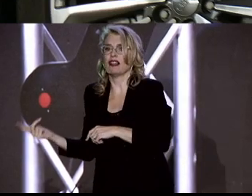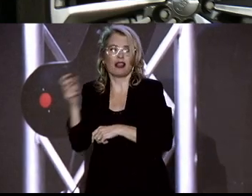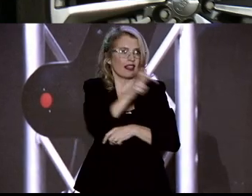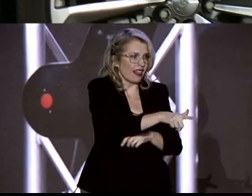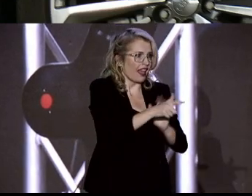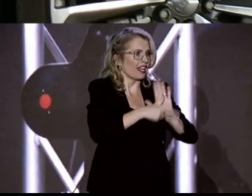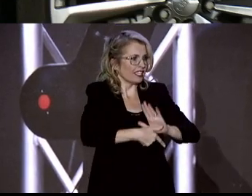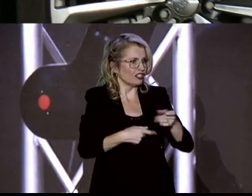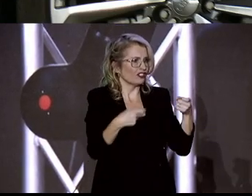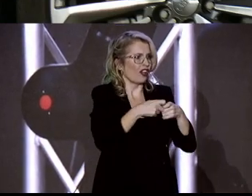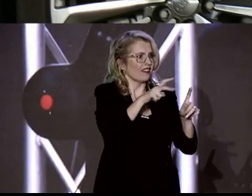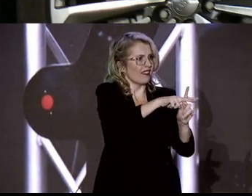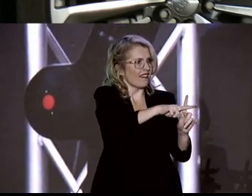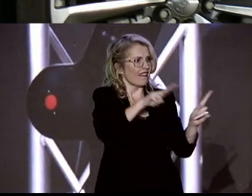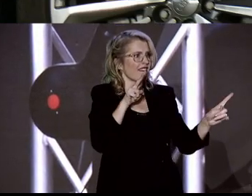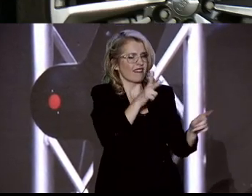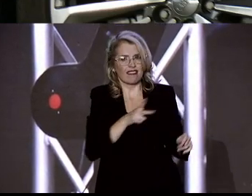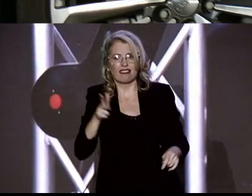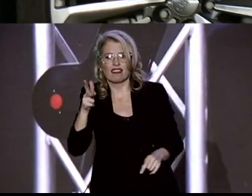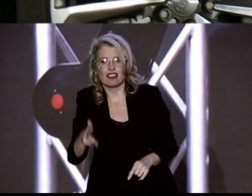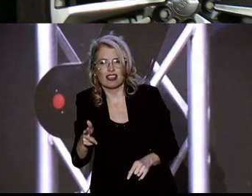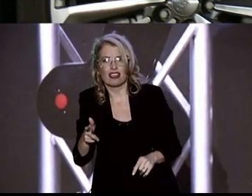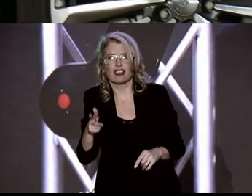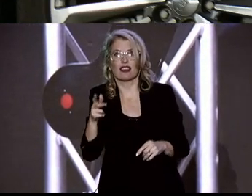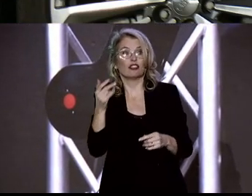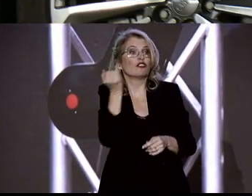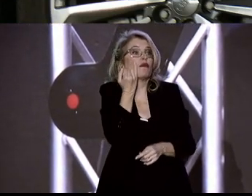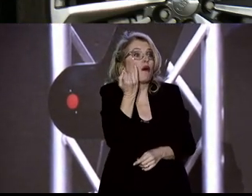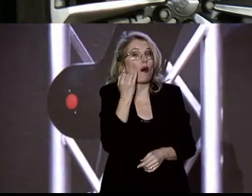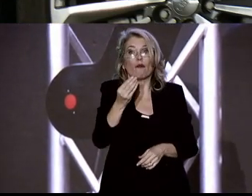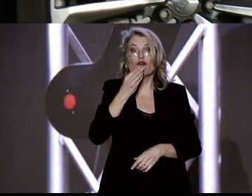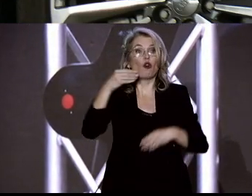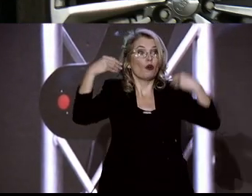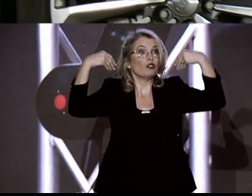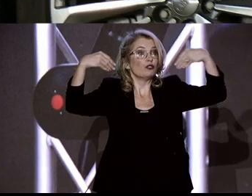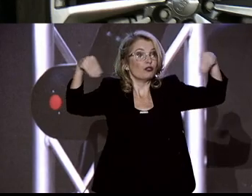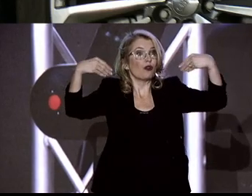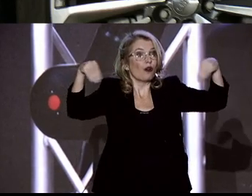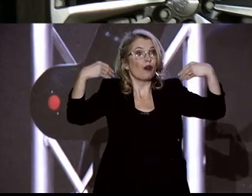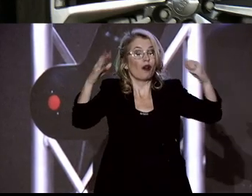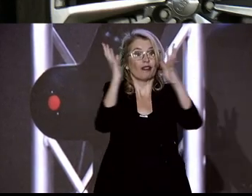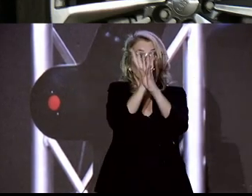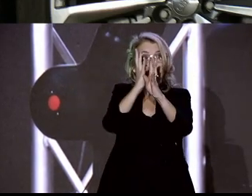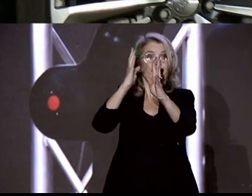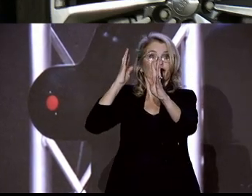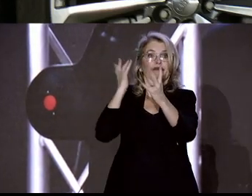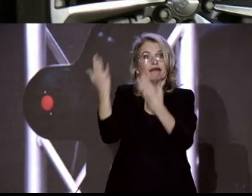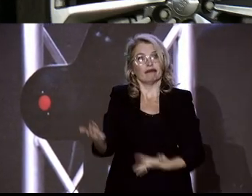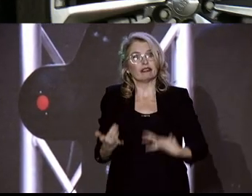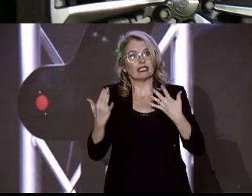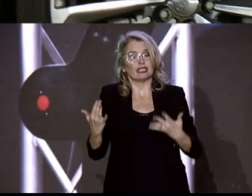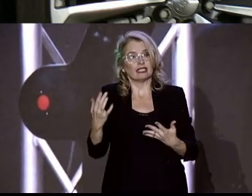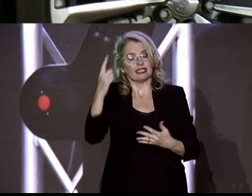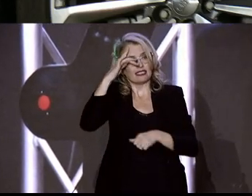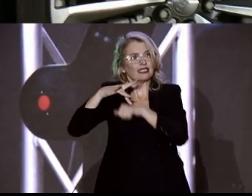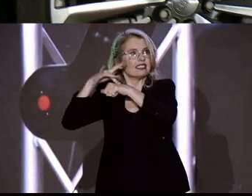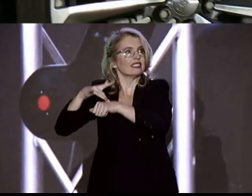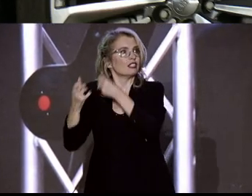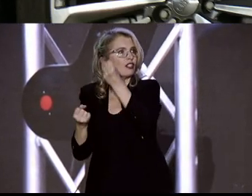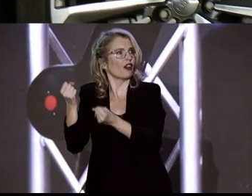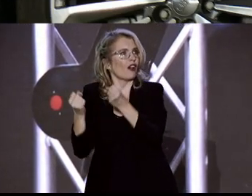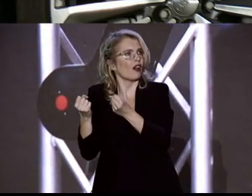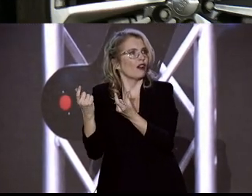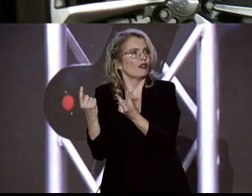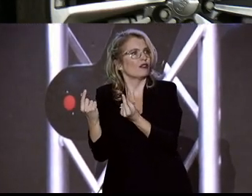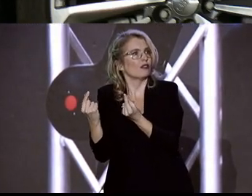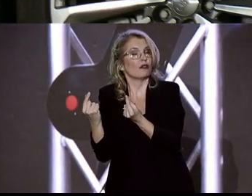inconvenient time to unplug, such as when you are standing in a long line in the supermarket. All you